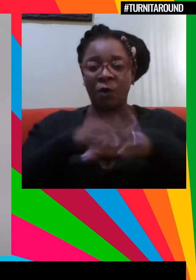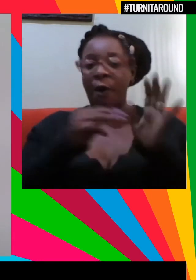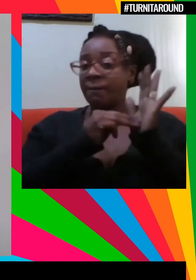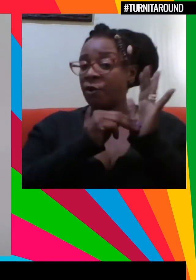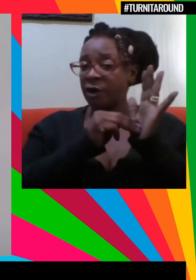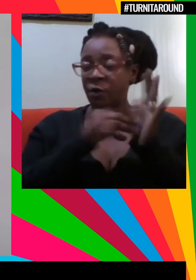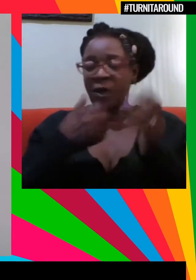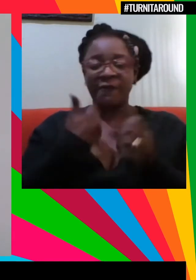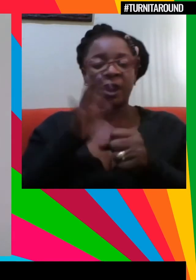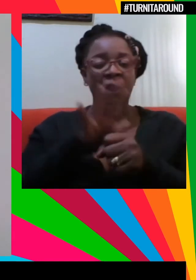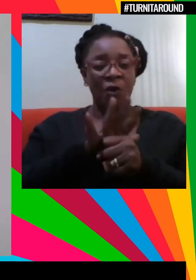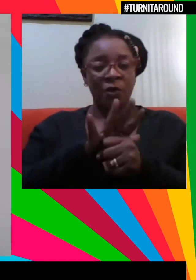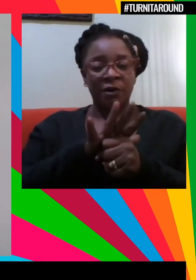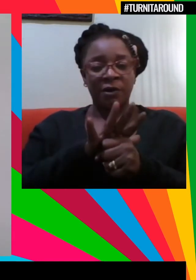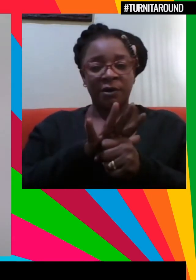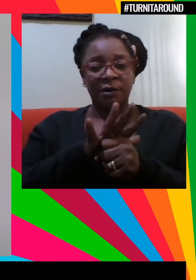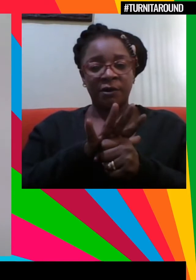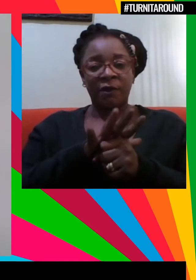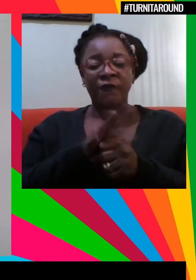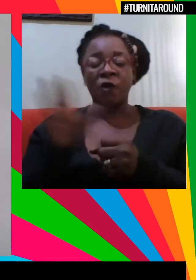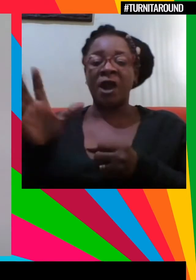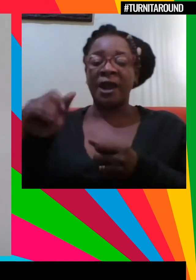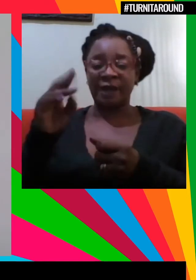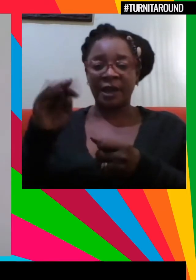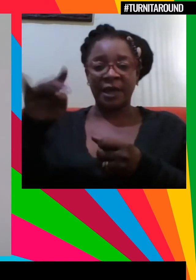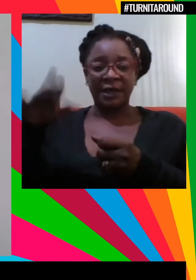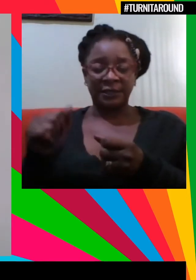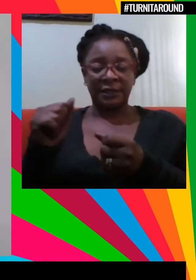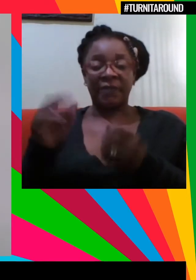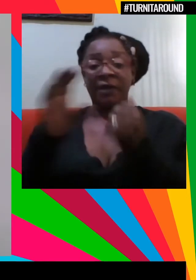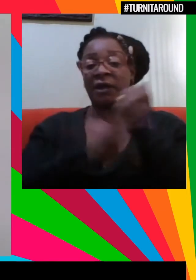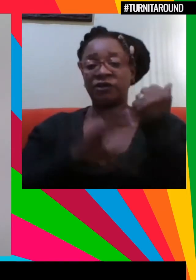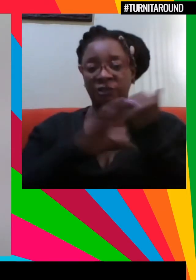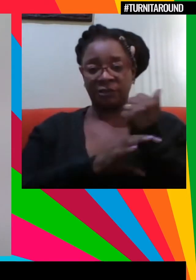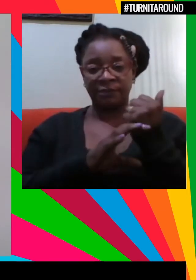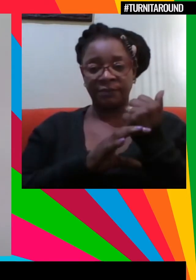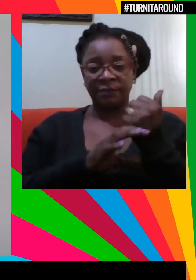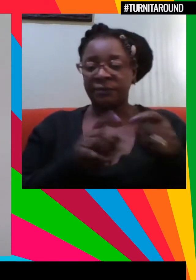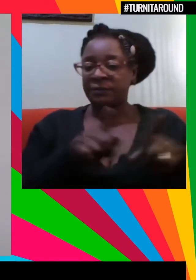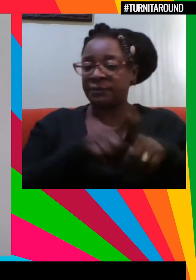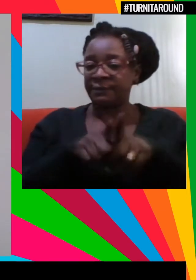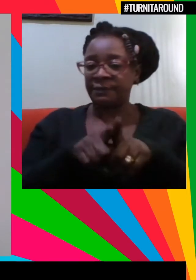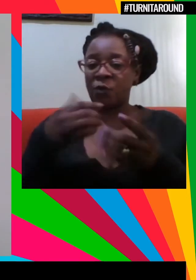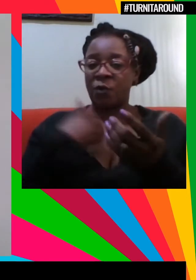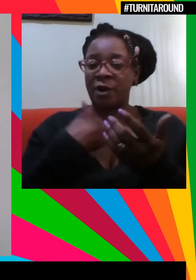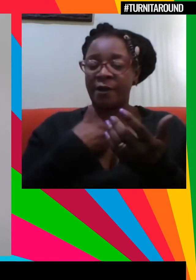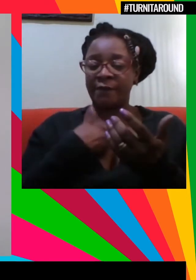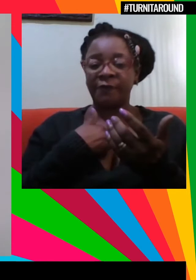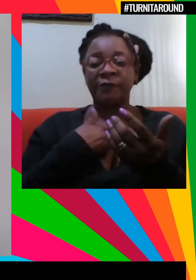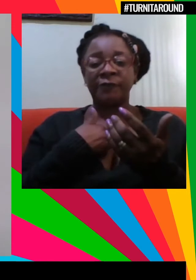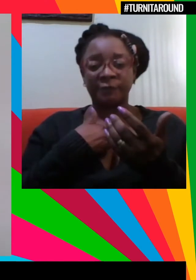of collectors, aggregators in the country. We have about 4